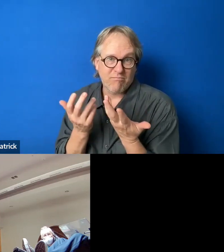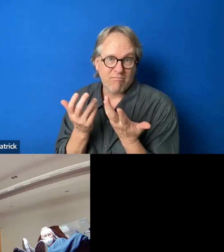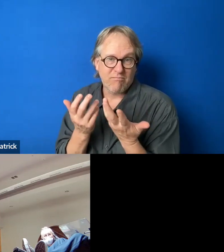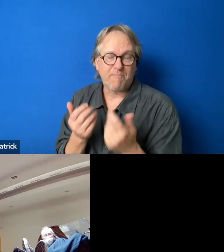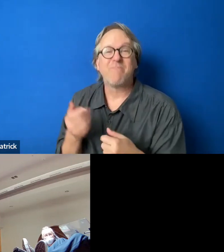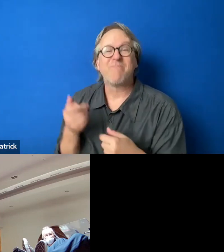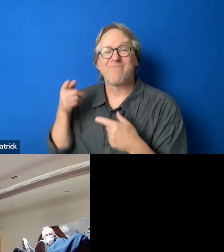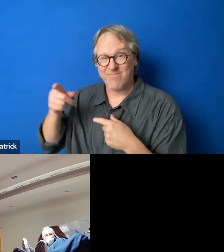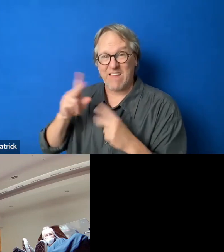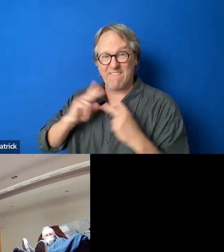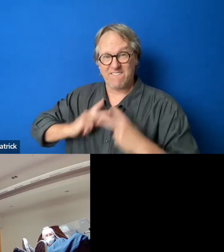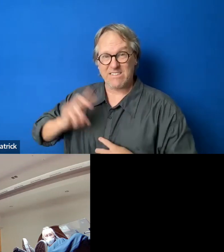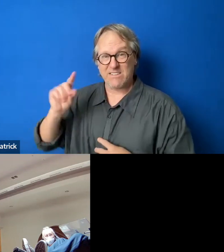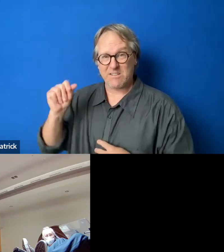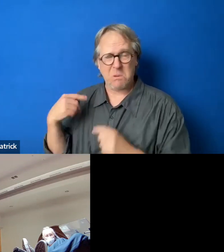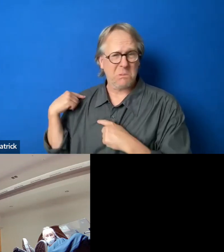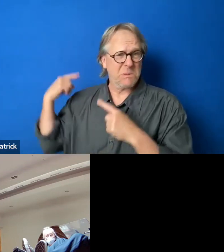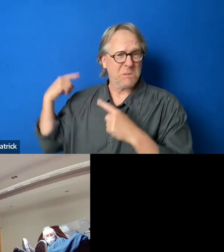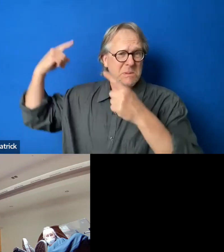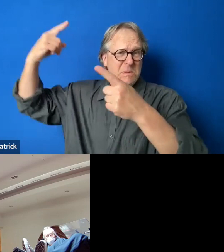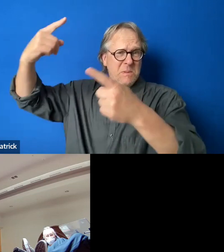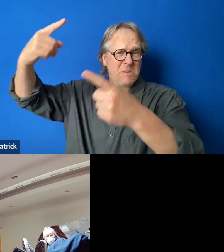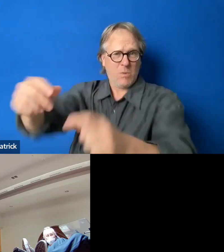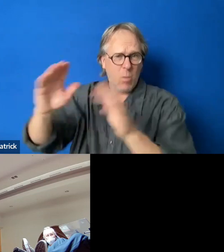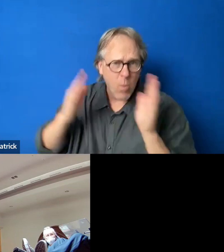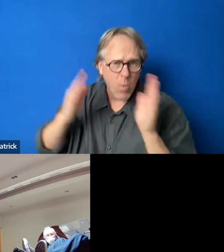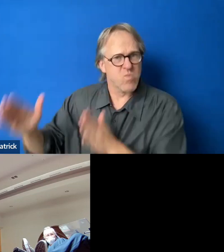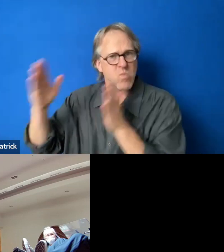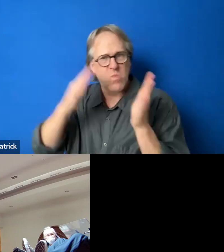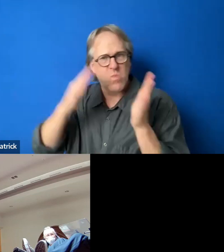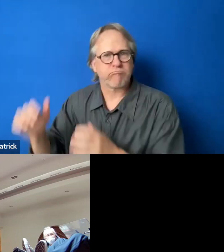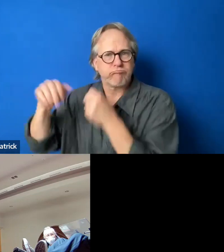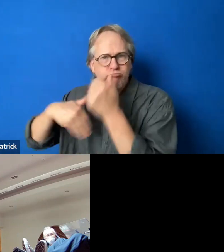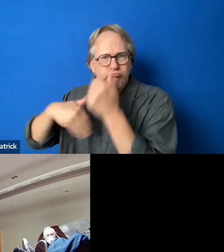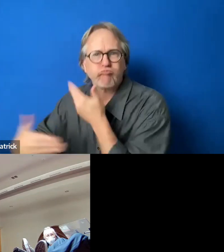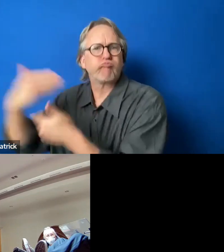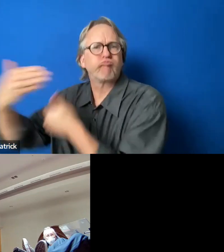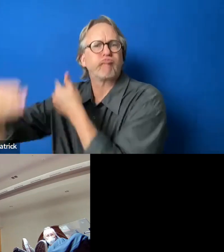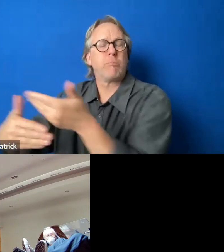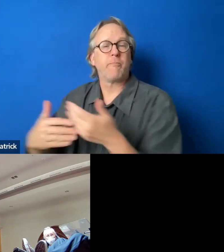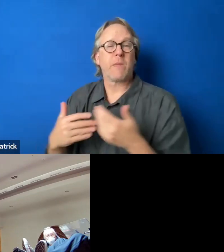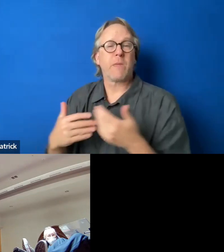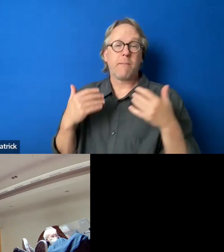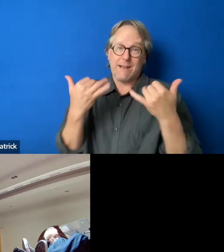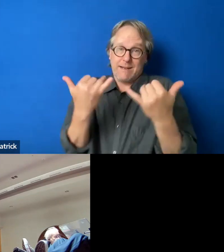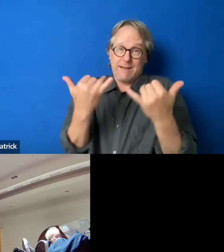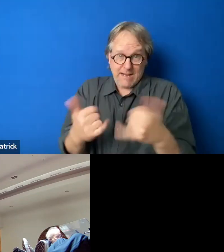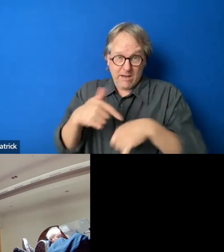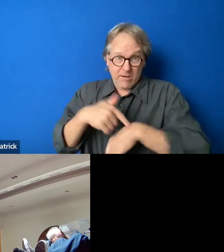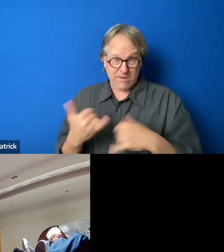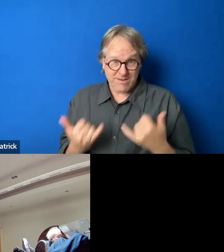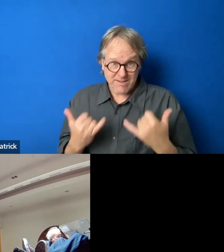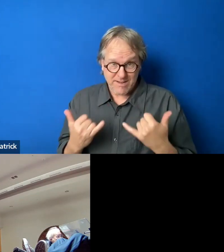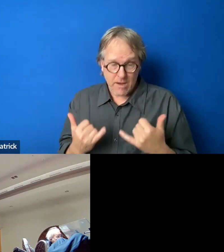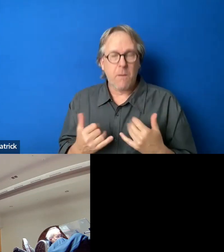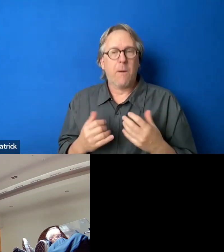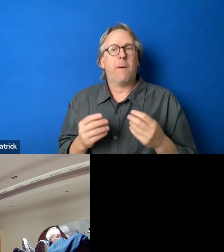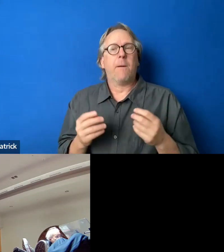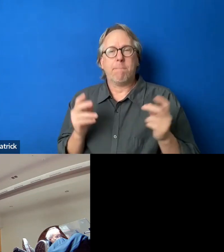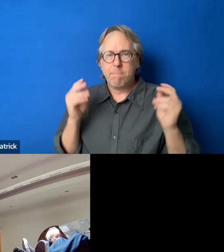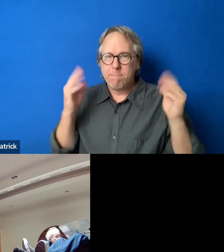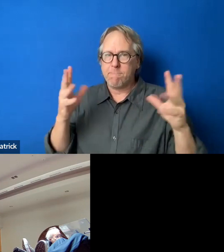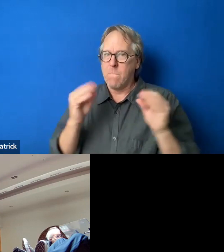But what we're experiencing now, I think, is that a lot more people